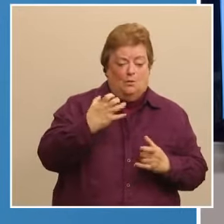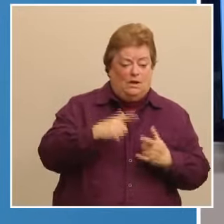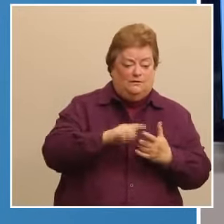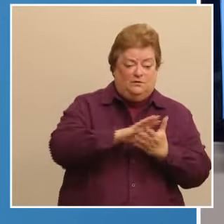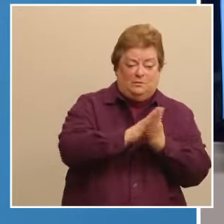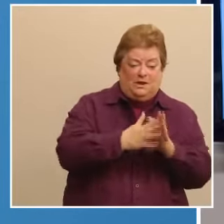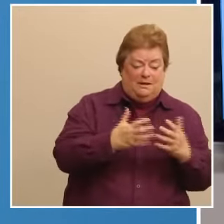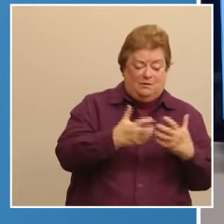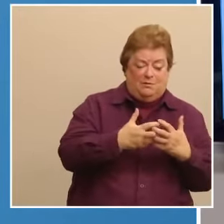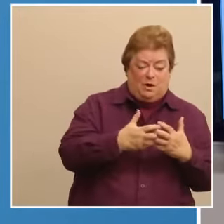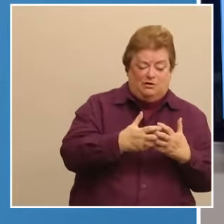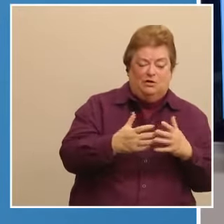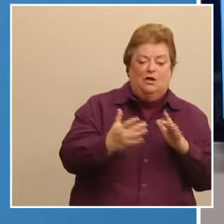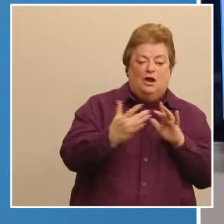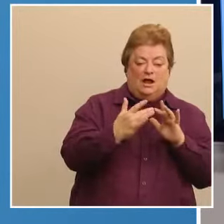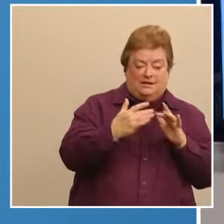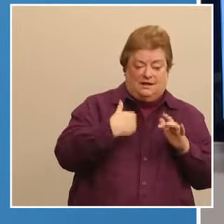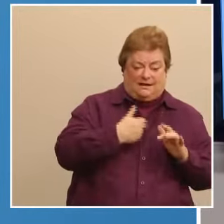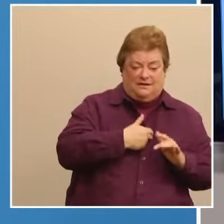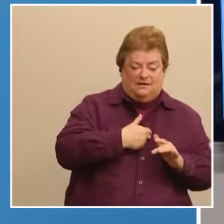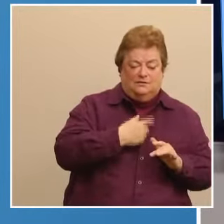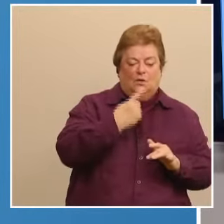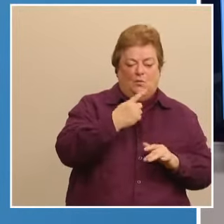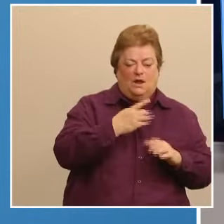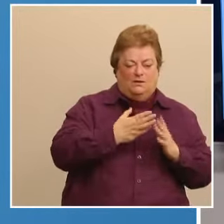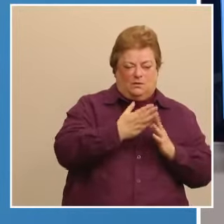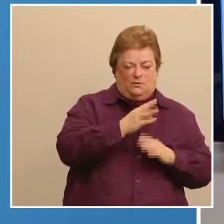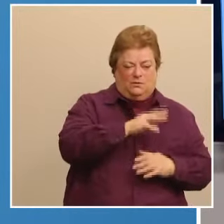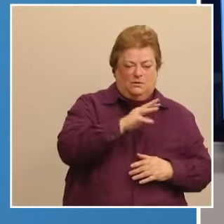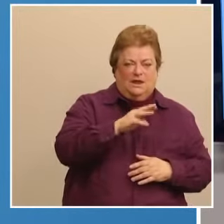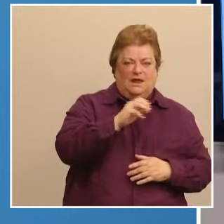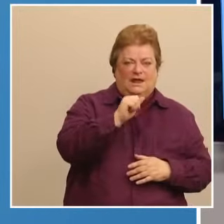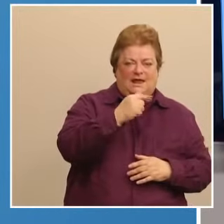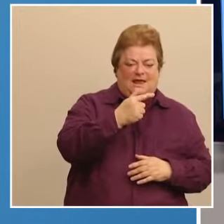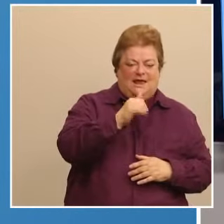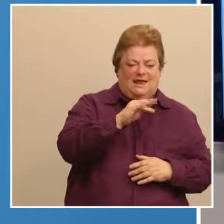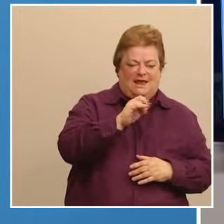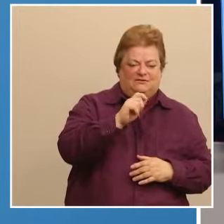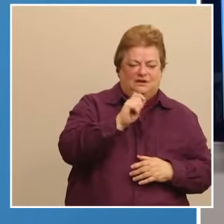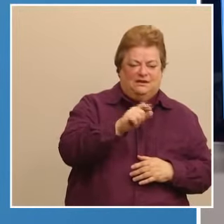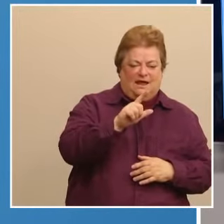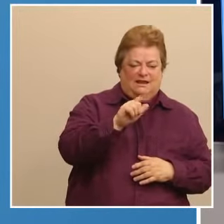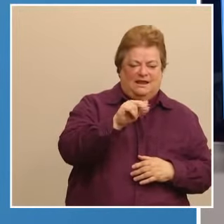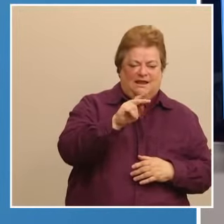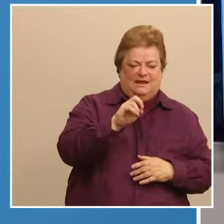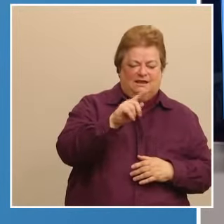to contact us. There's two ways. One is on the website, and that's